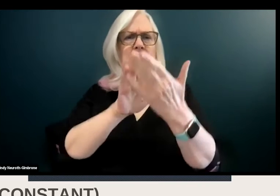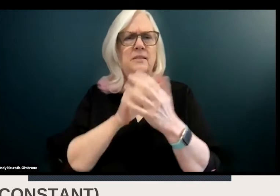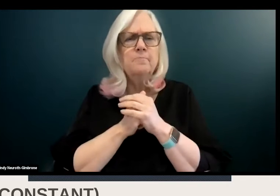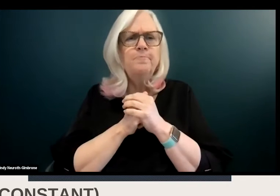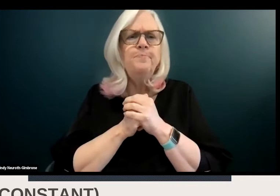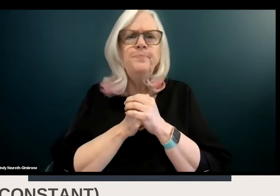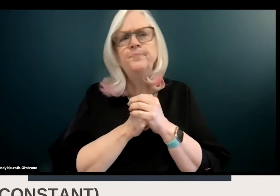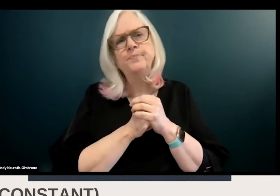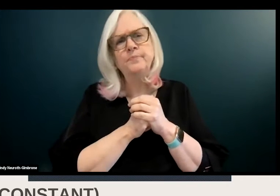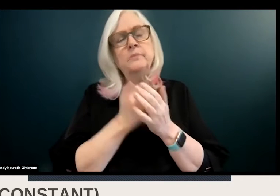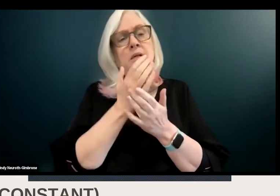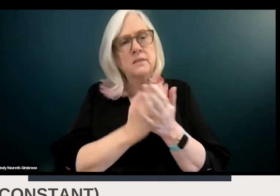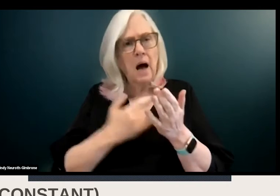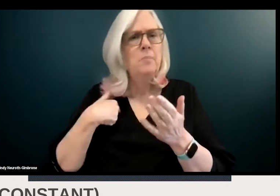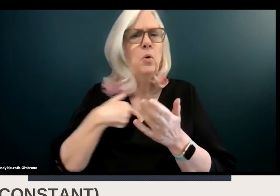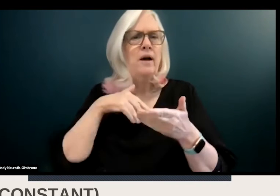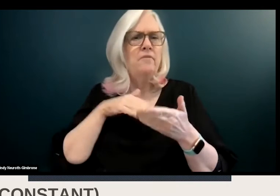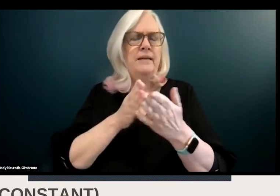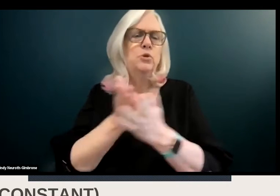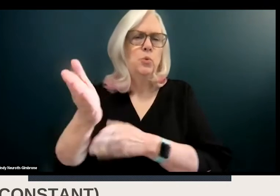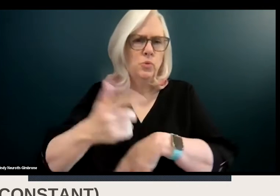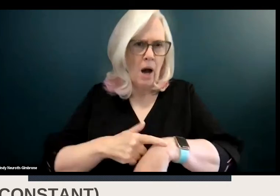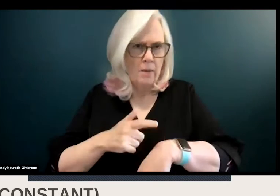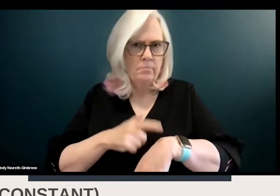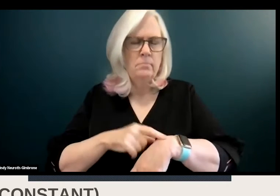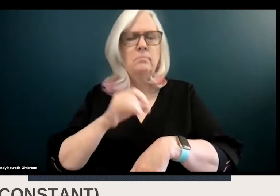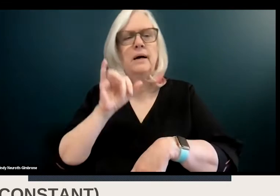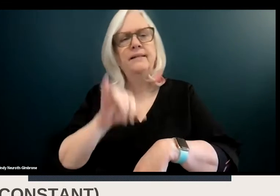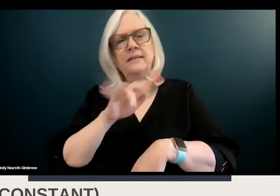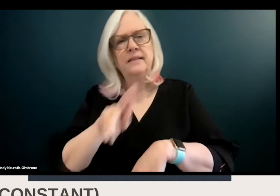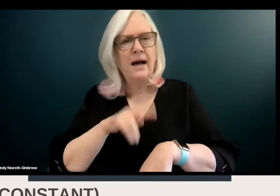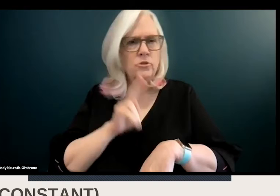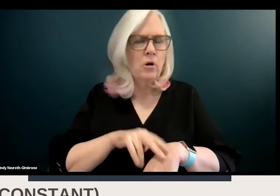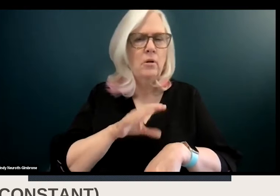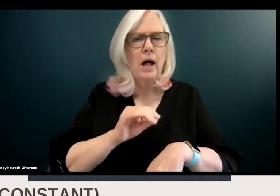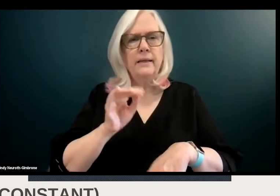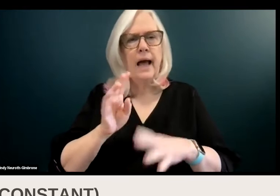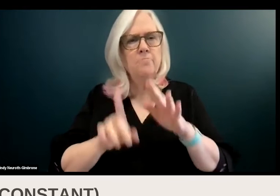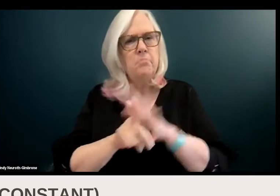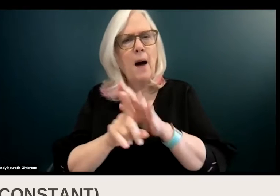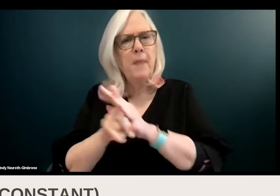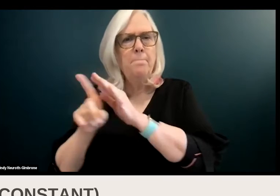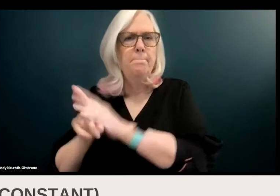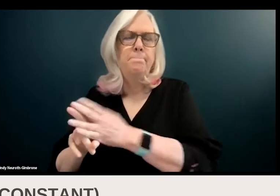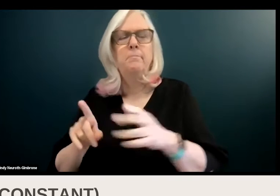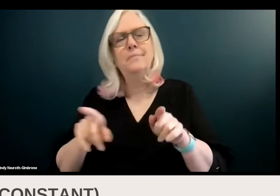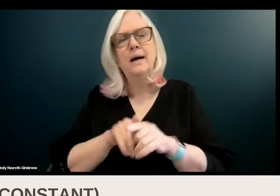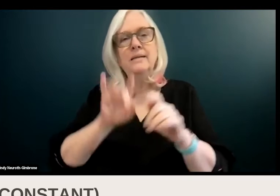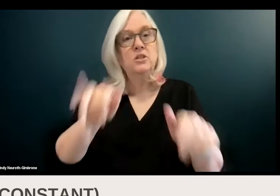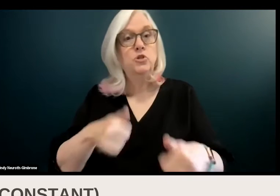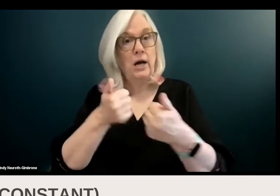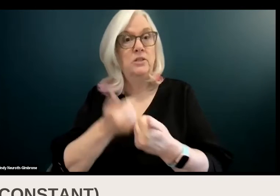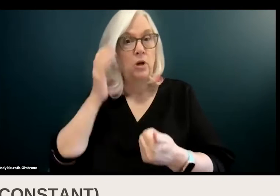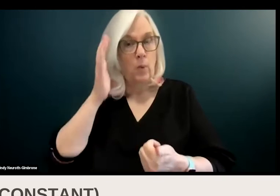some of them we have faced over time have been kind of natural, that have cropped up just as challenges do, and some of them have actually